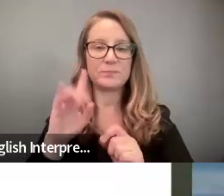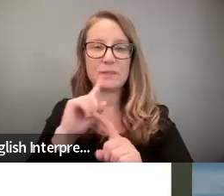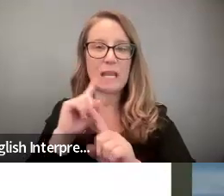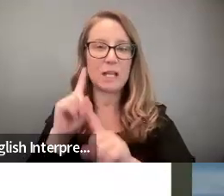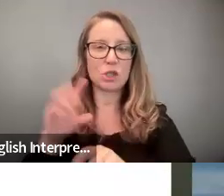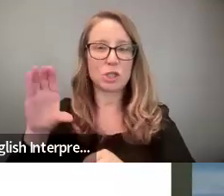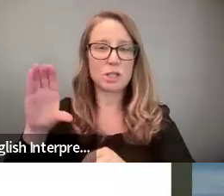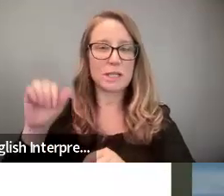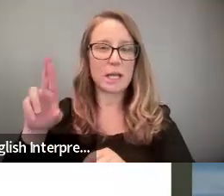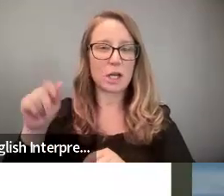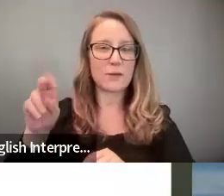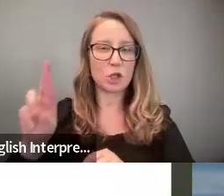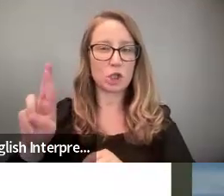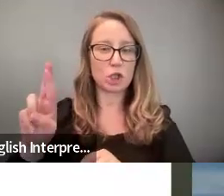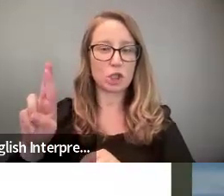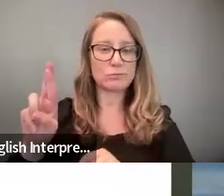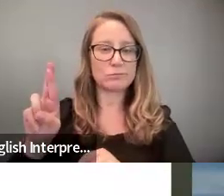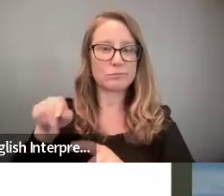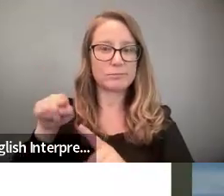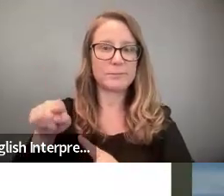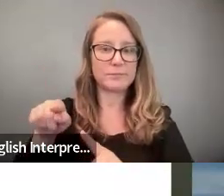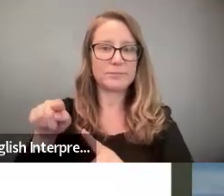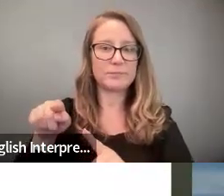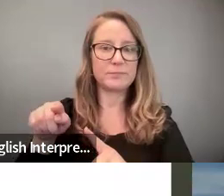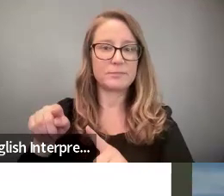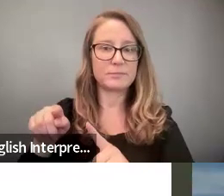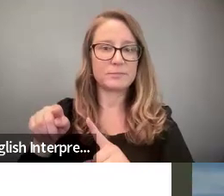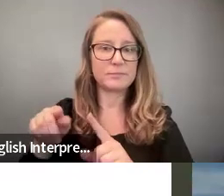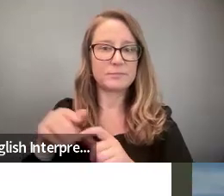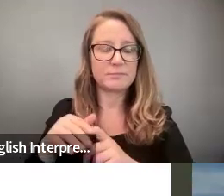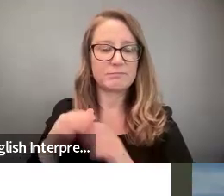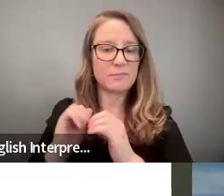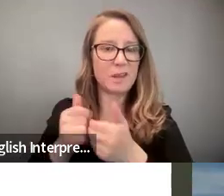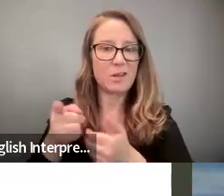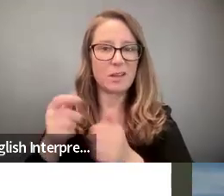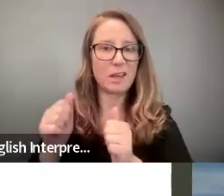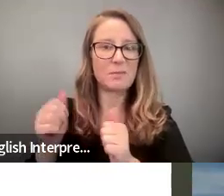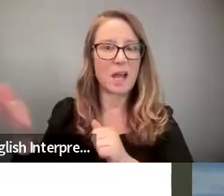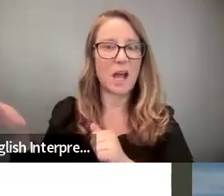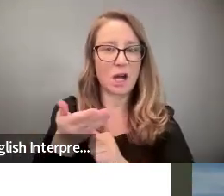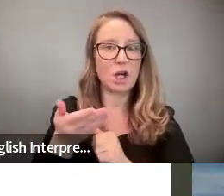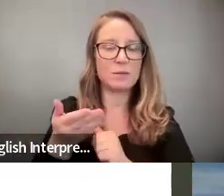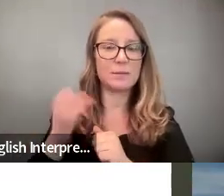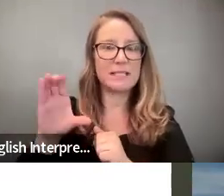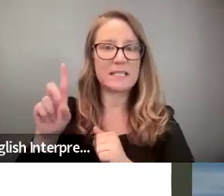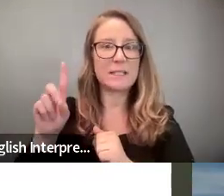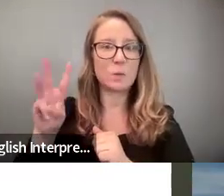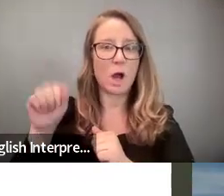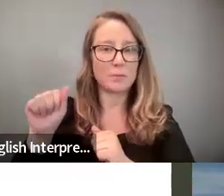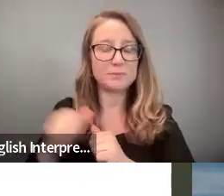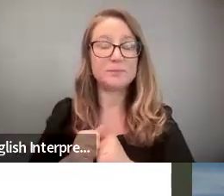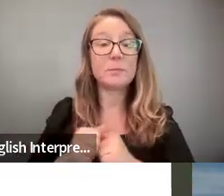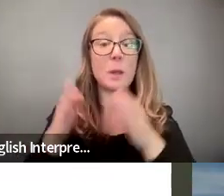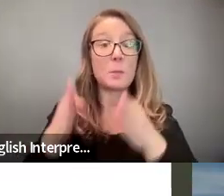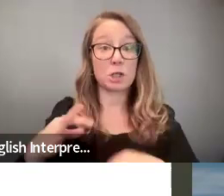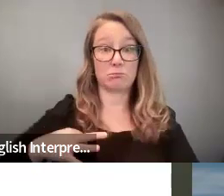the caregiver and CD1 and how they can be hired. So once someone is